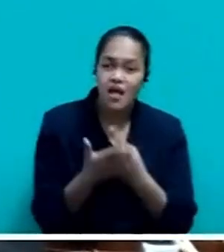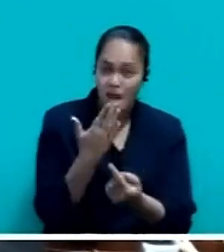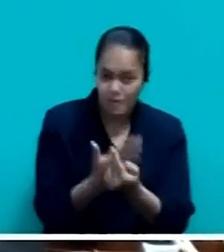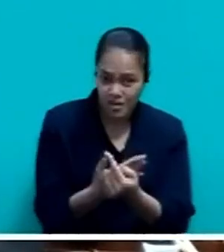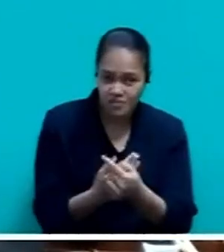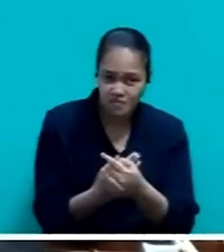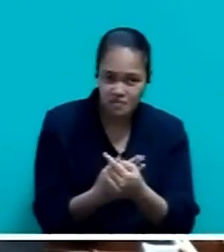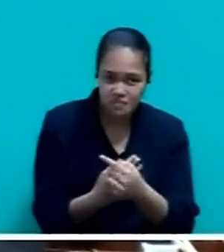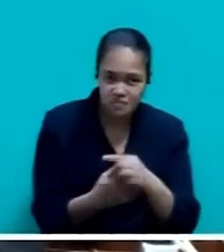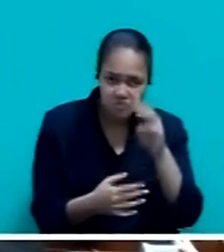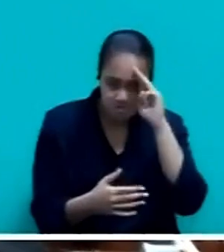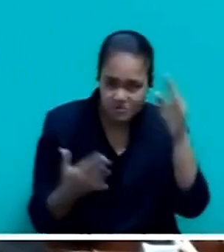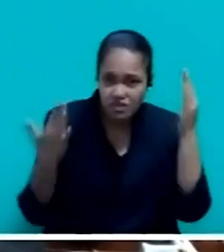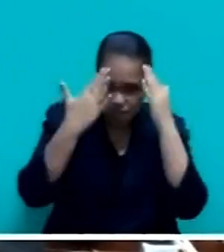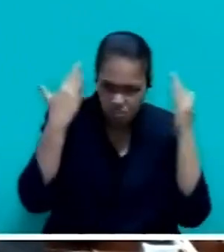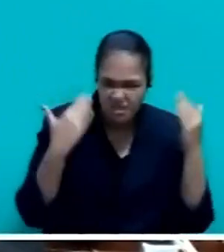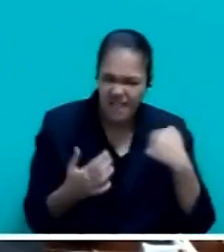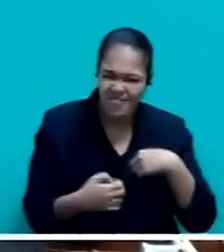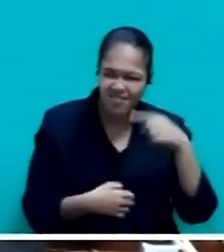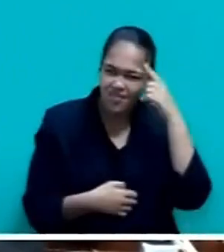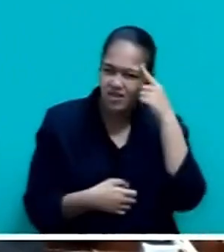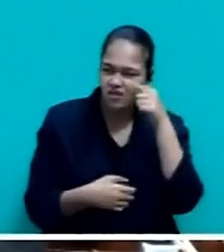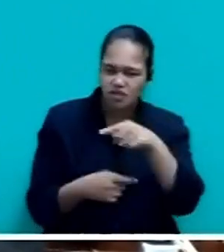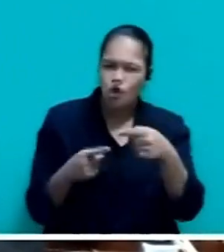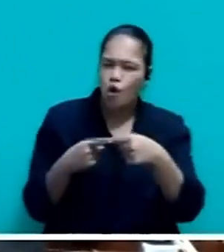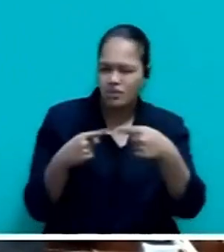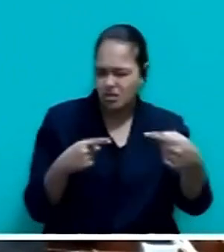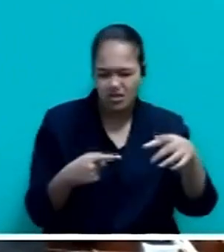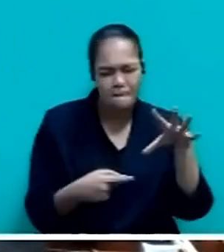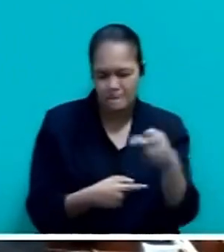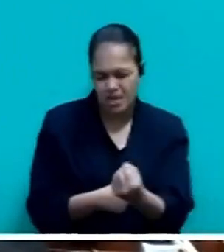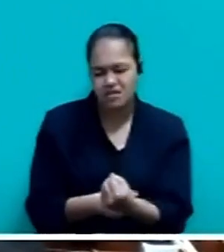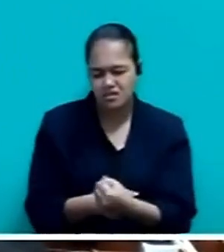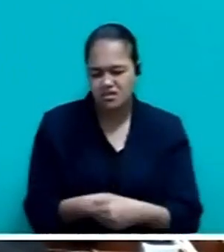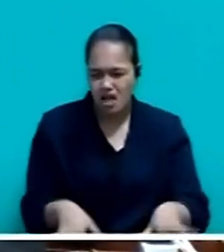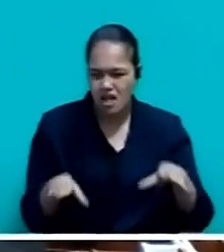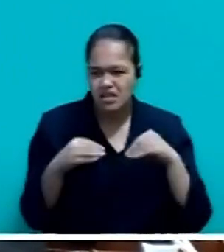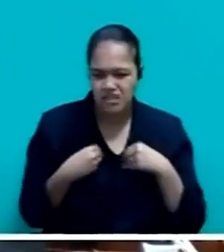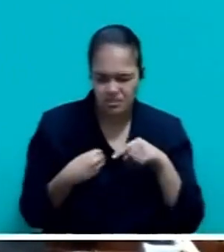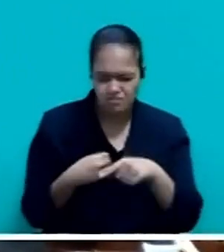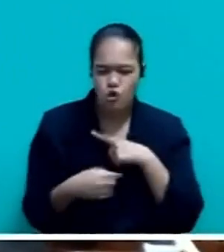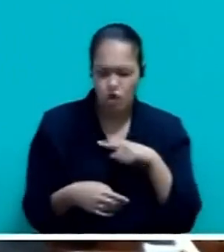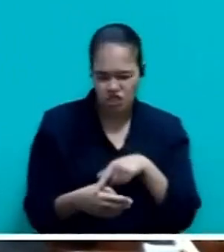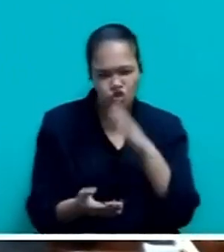So I think this is, the opposition should accept that this is a pretty straightforward,